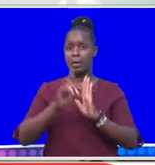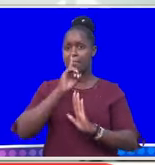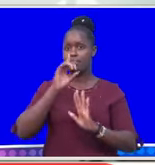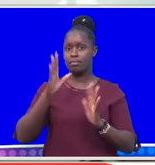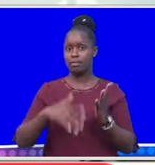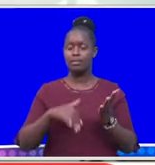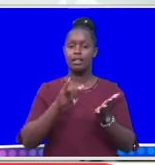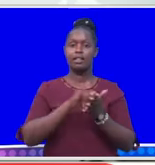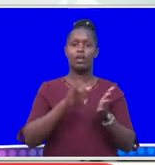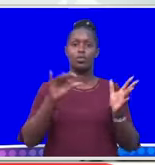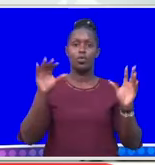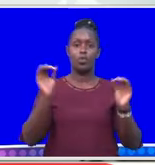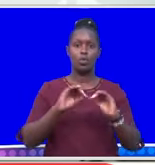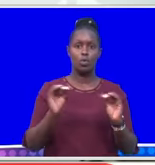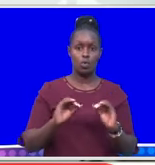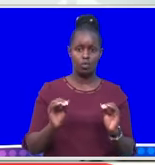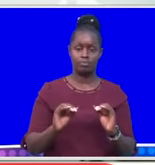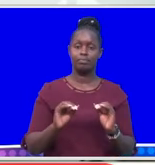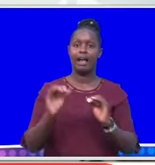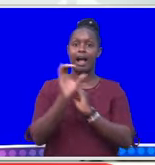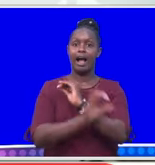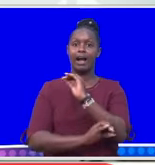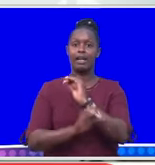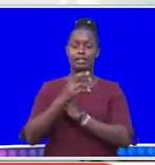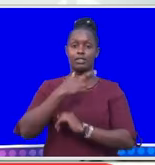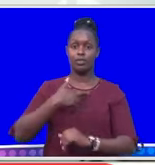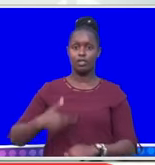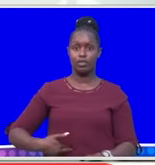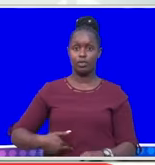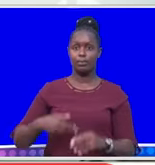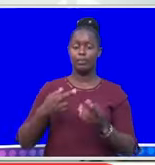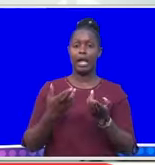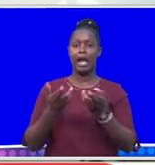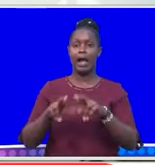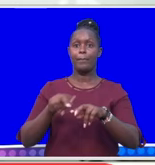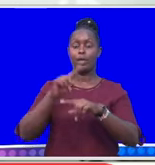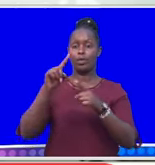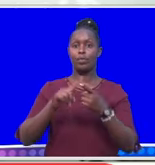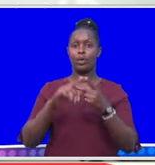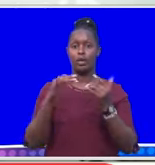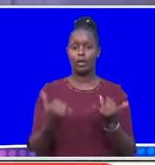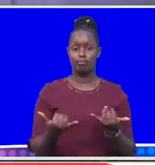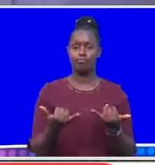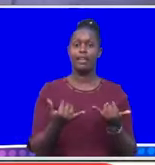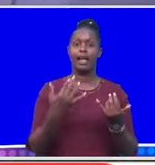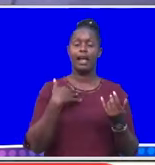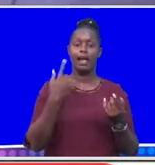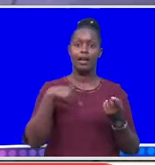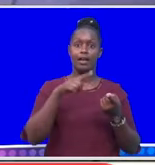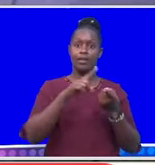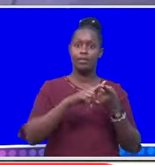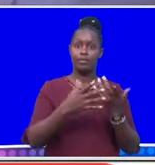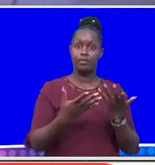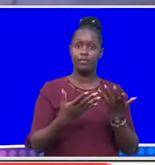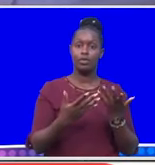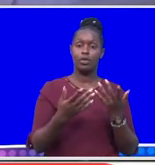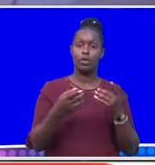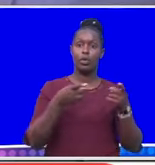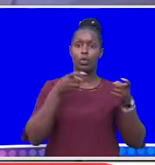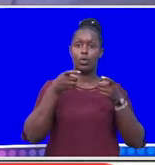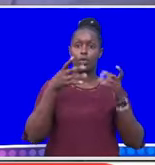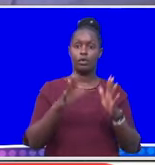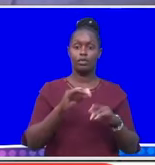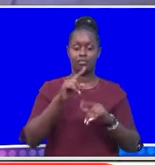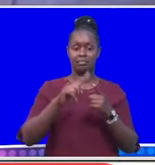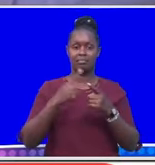be no state religion. This coming at a time when Salaries and Remunerations Commission and the Controller of